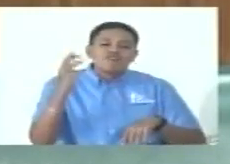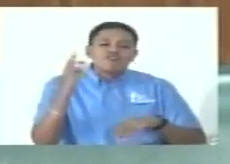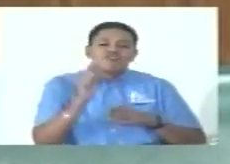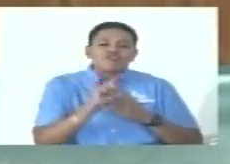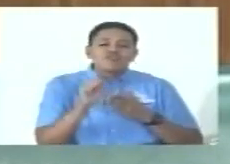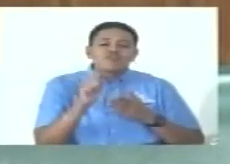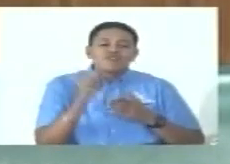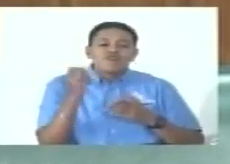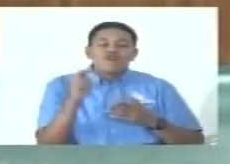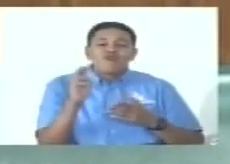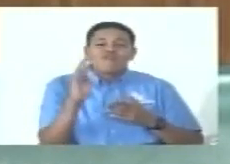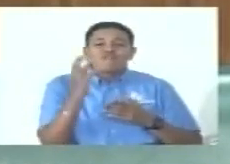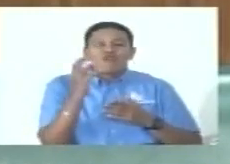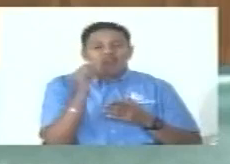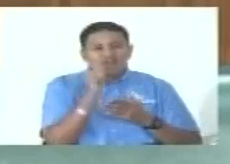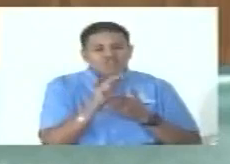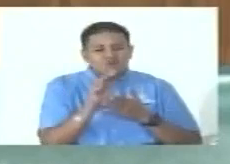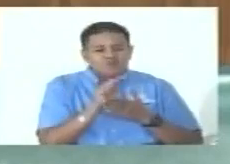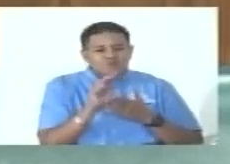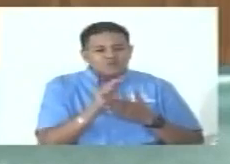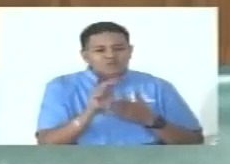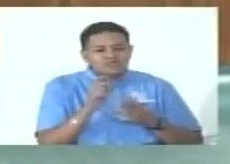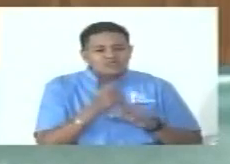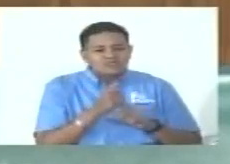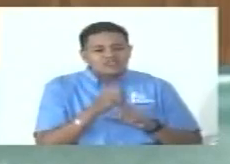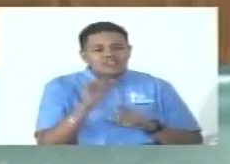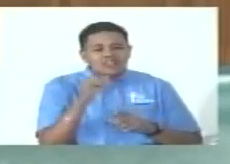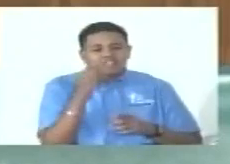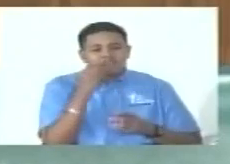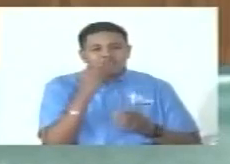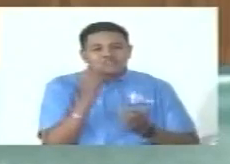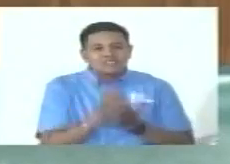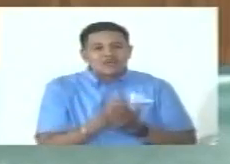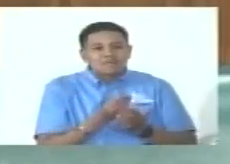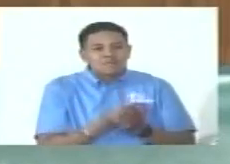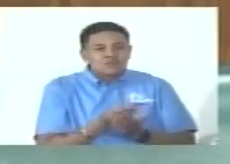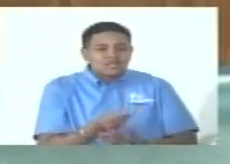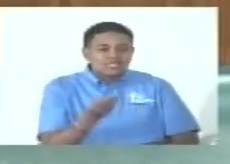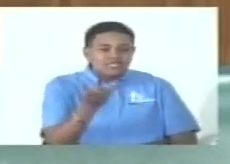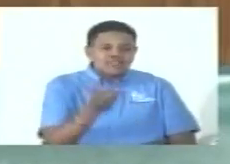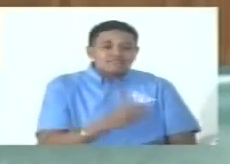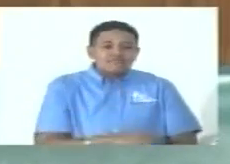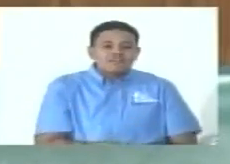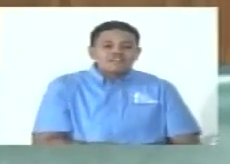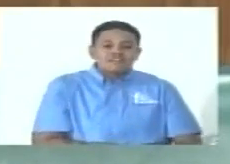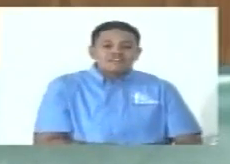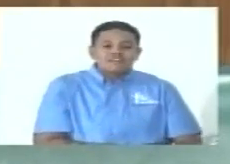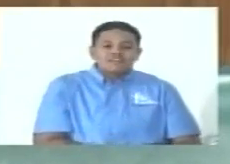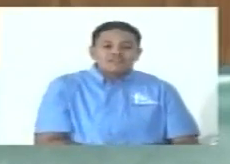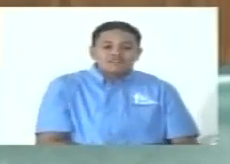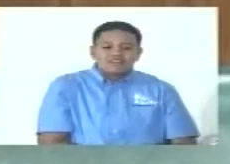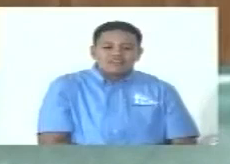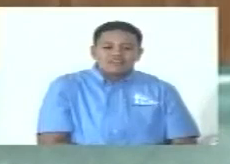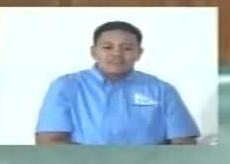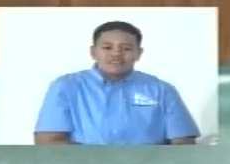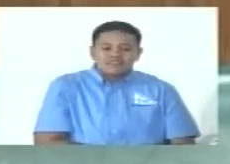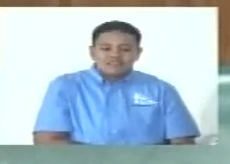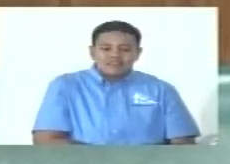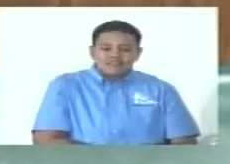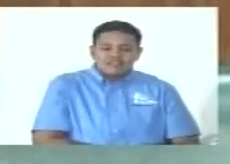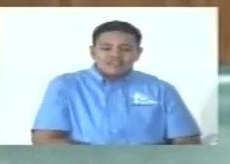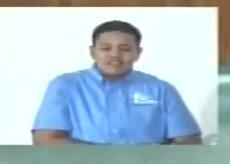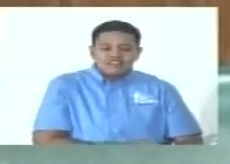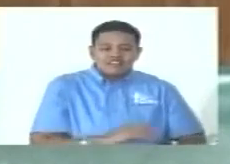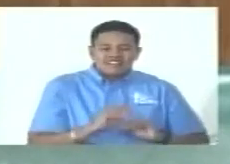a fortnight. That was the food stamp grant. So clearly that was a paltry sum.